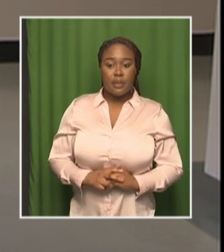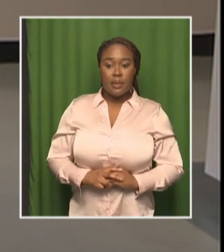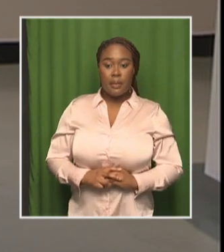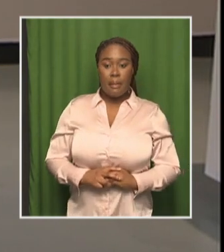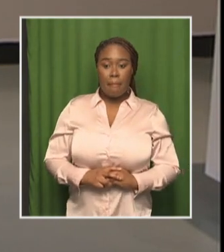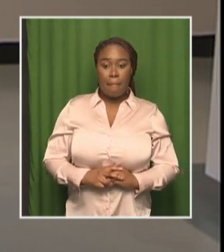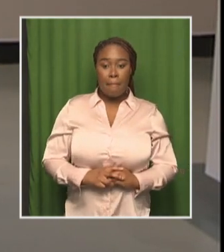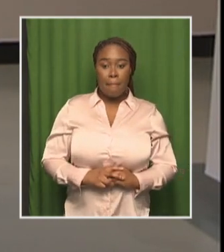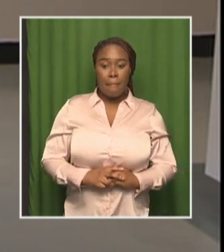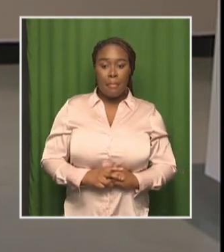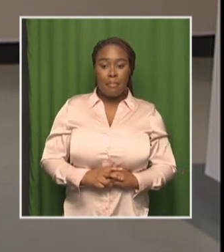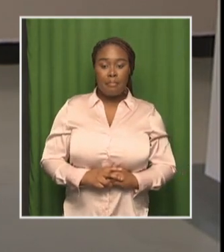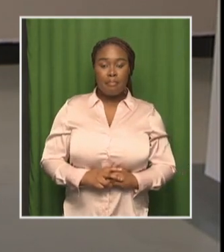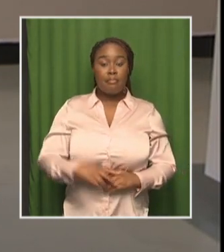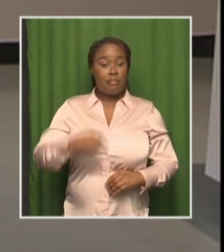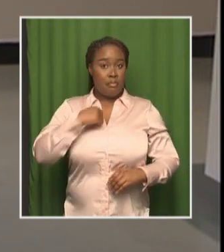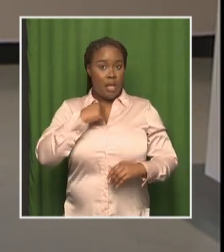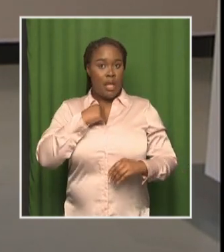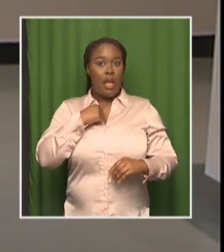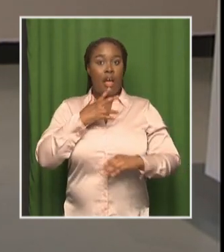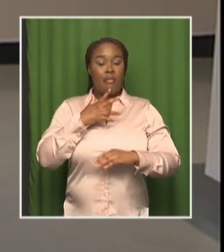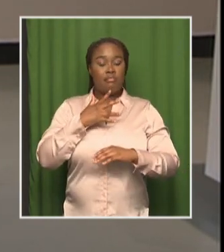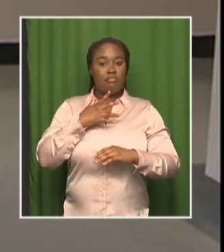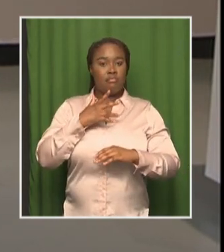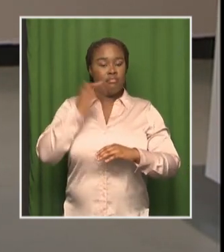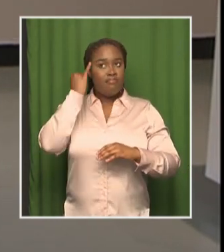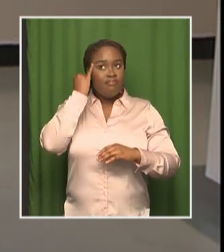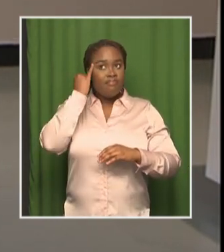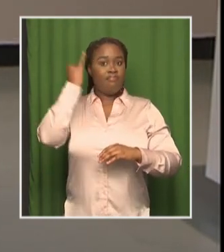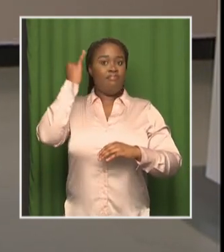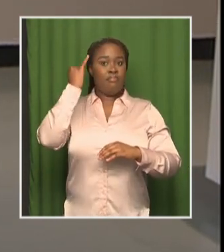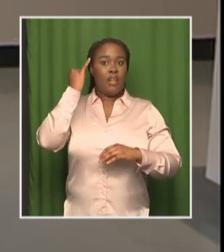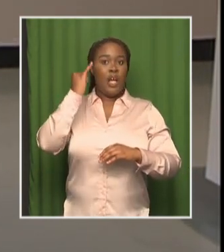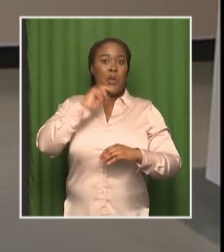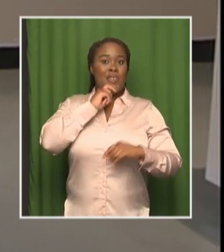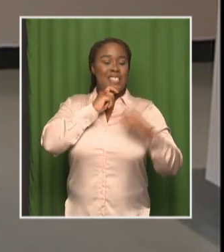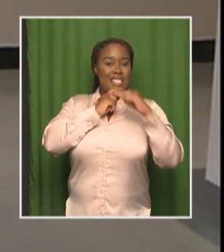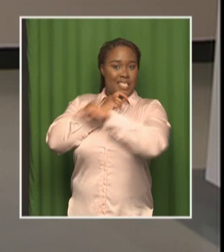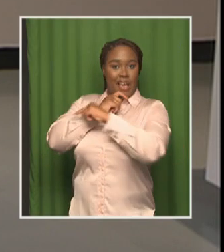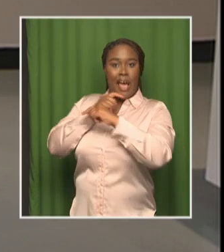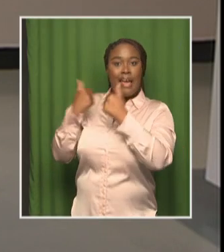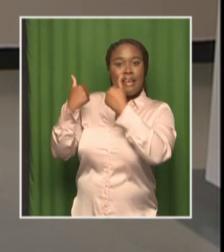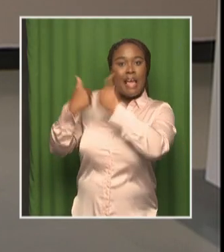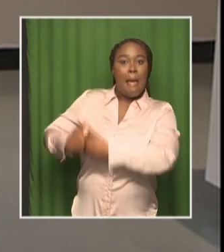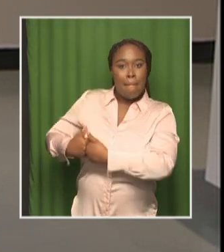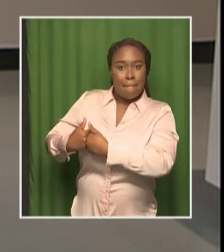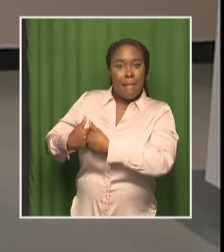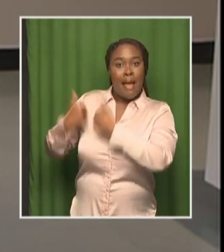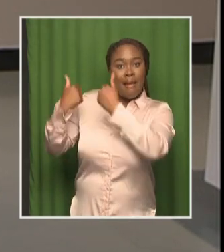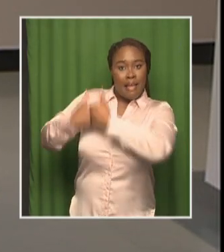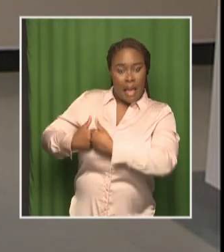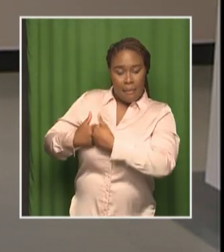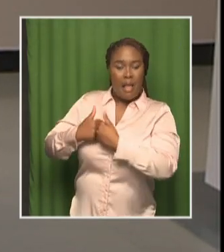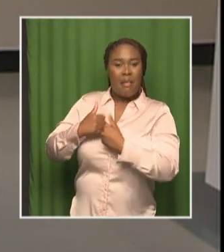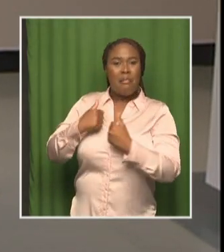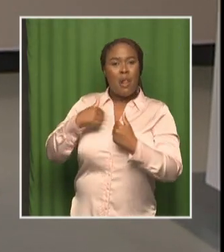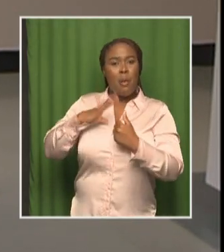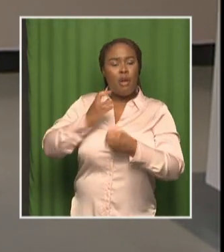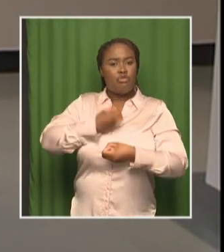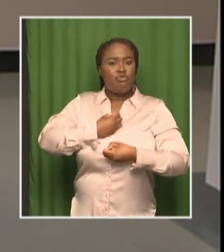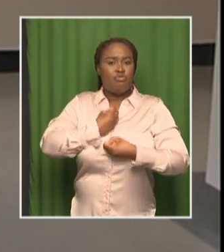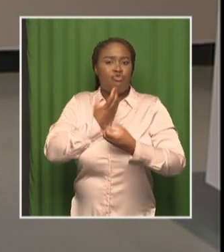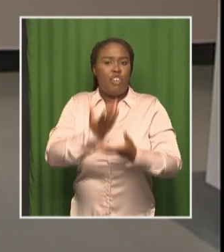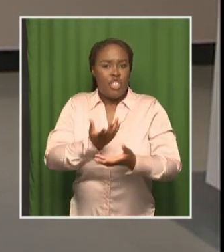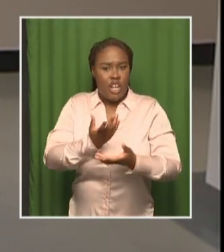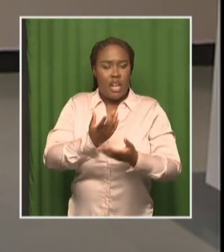my concept is based on games, like indigenous and board games. So obviously it's about expressions, bringing